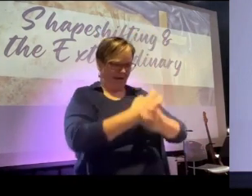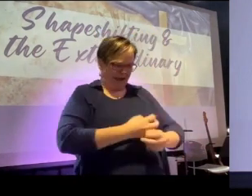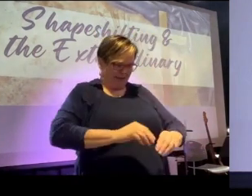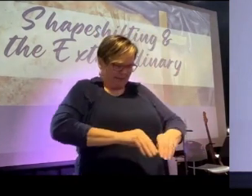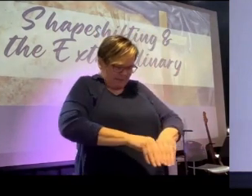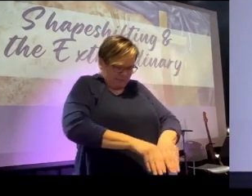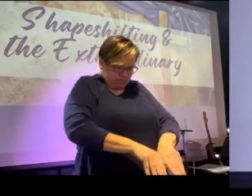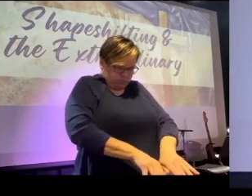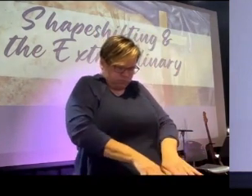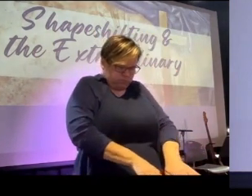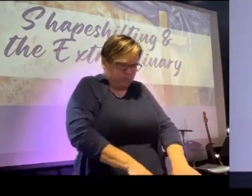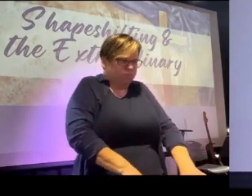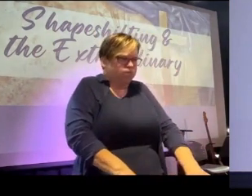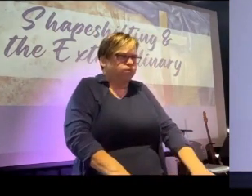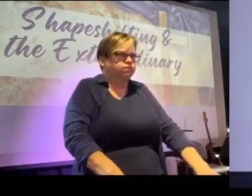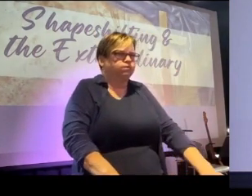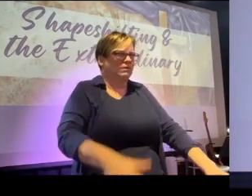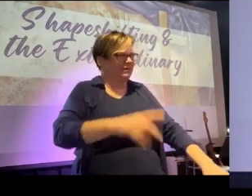grounding through the